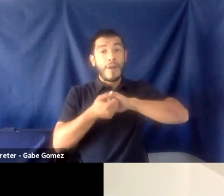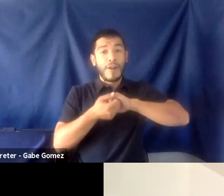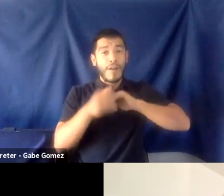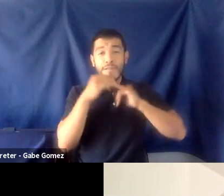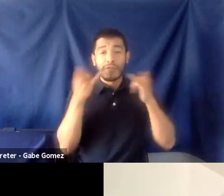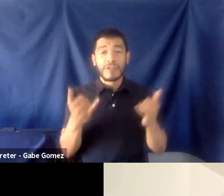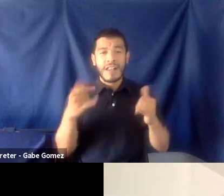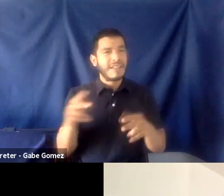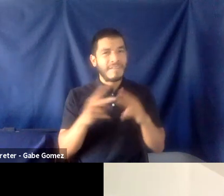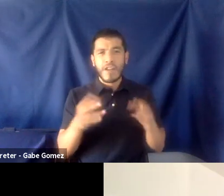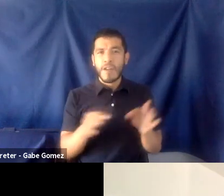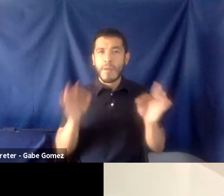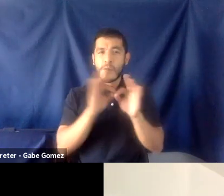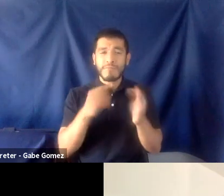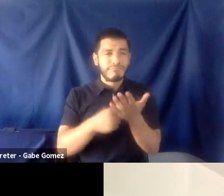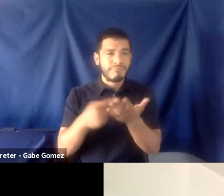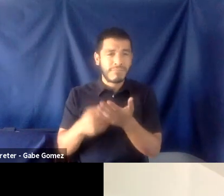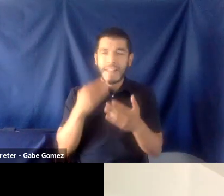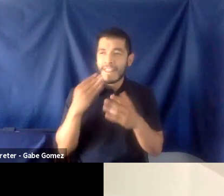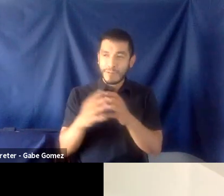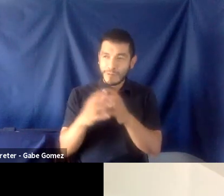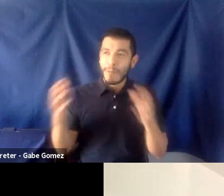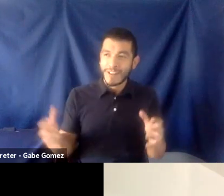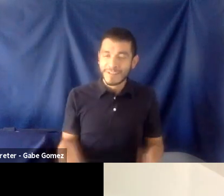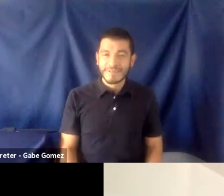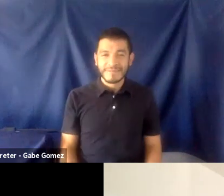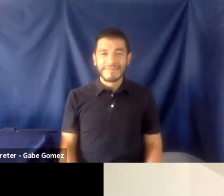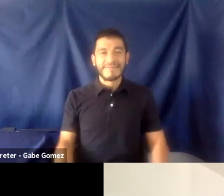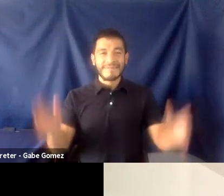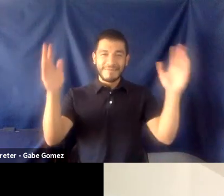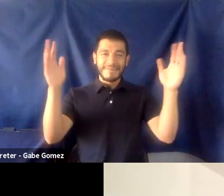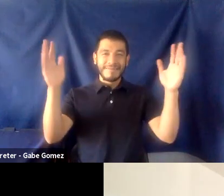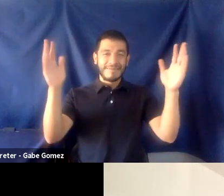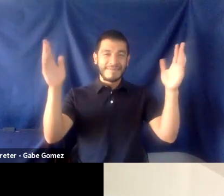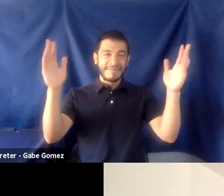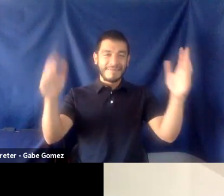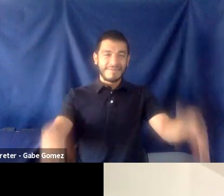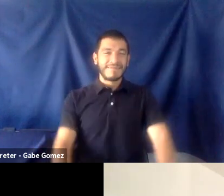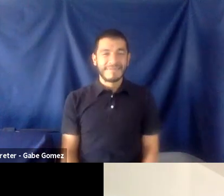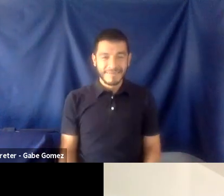a very important conversation. Thank you so much. Thank you.